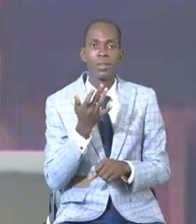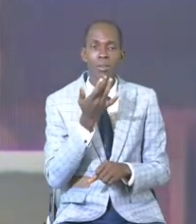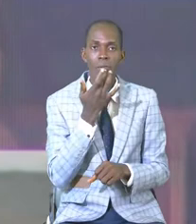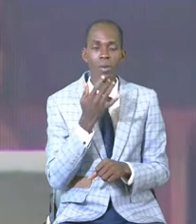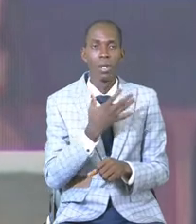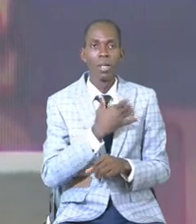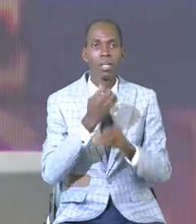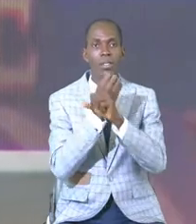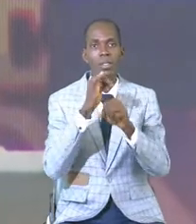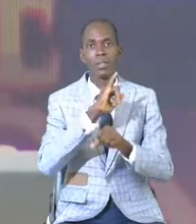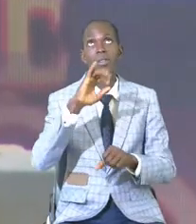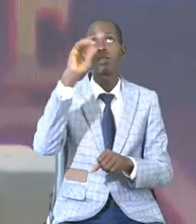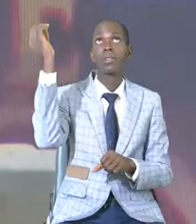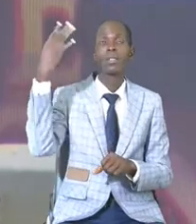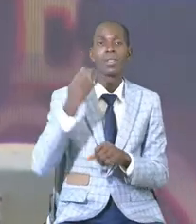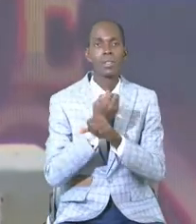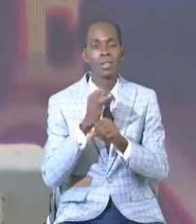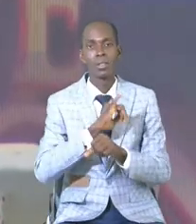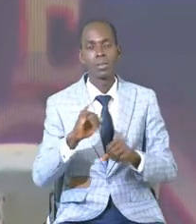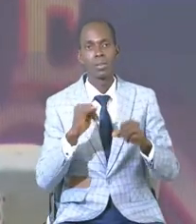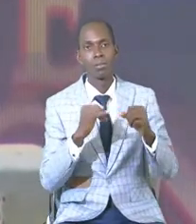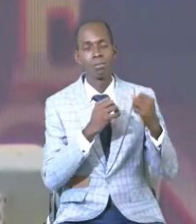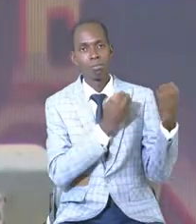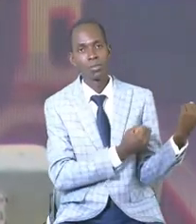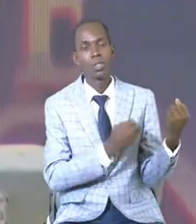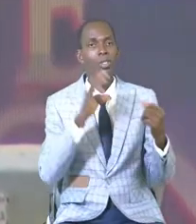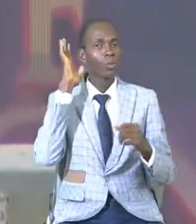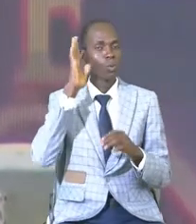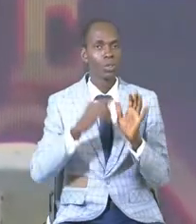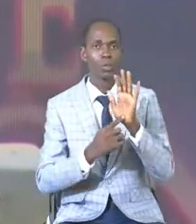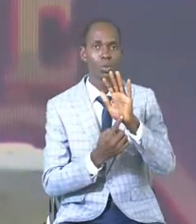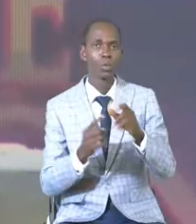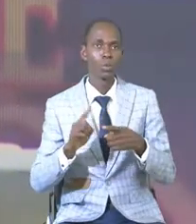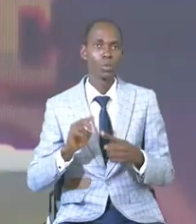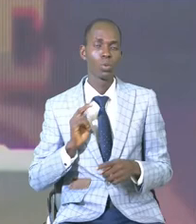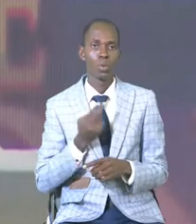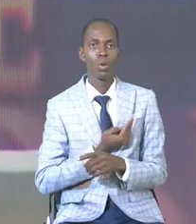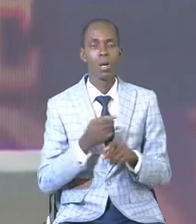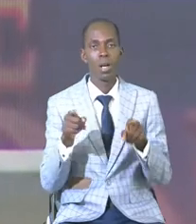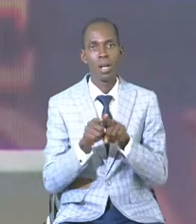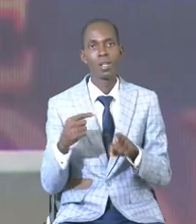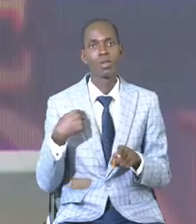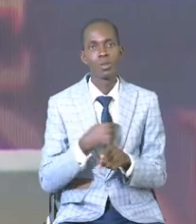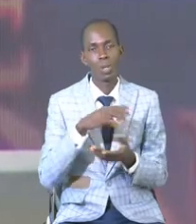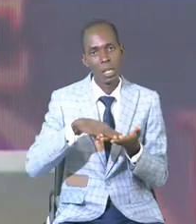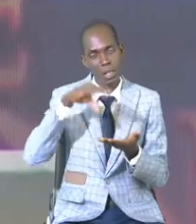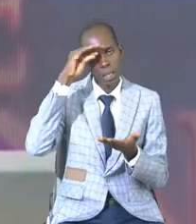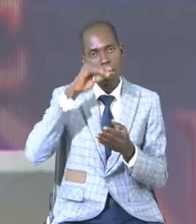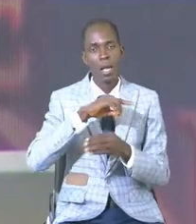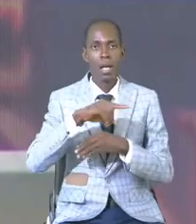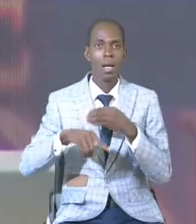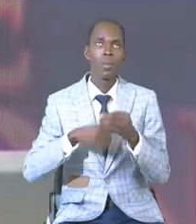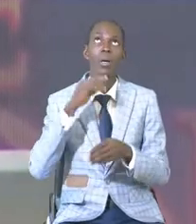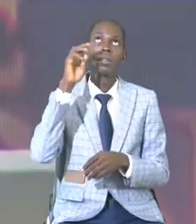and saving goodness it will reveal to us as we learn about him. Are you a